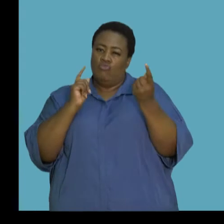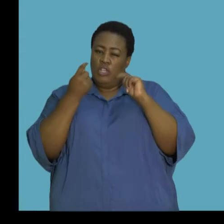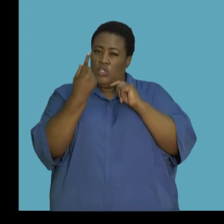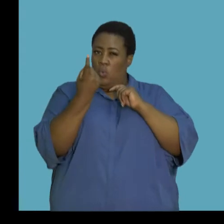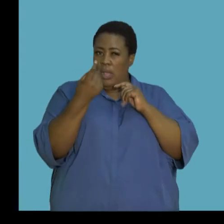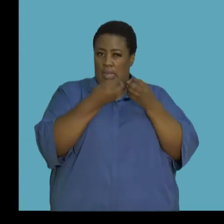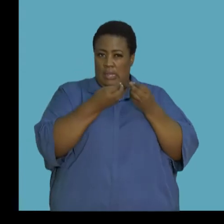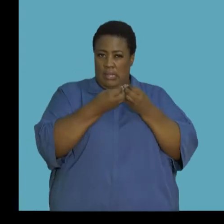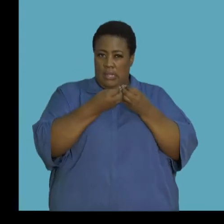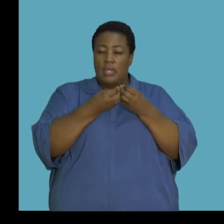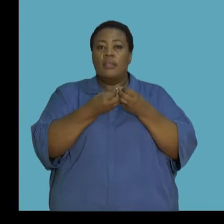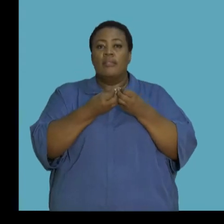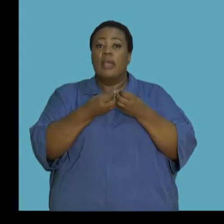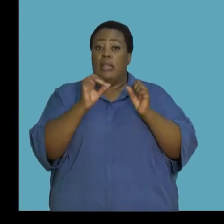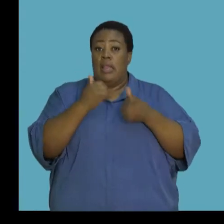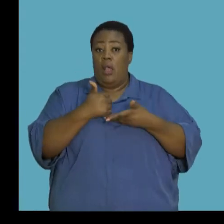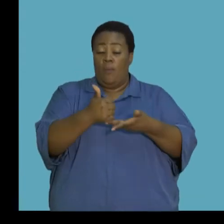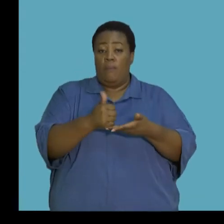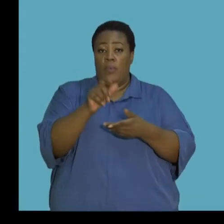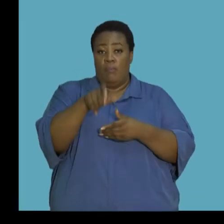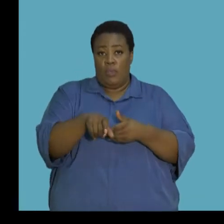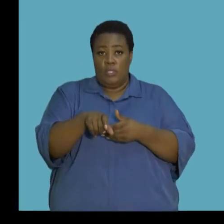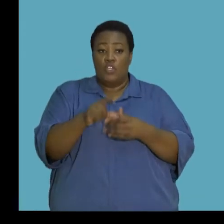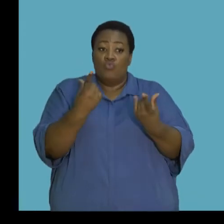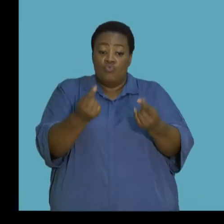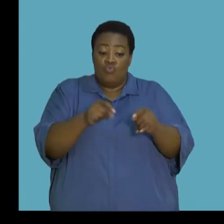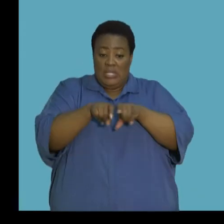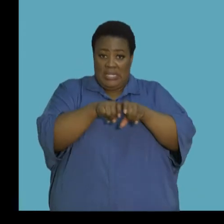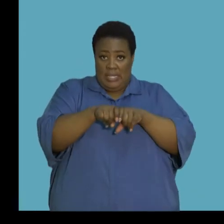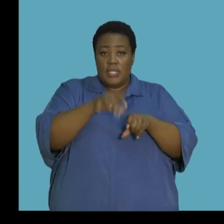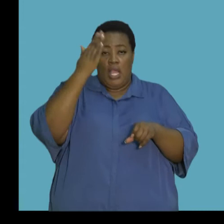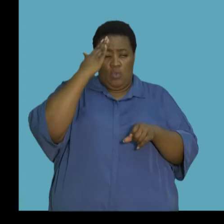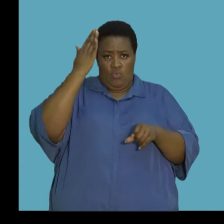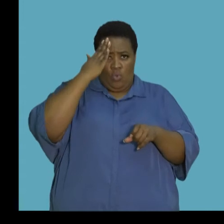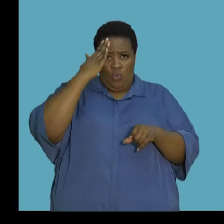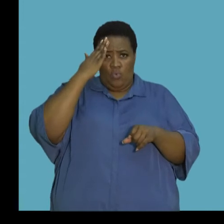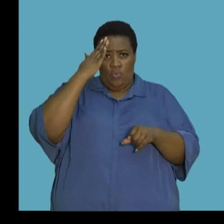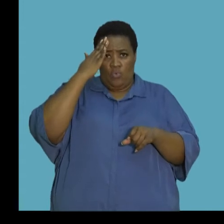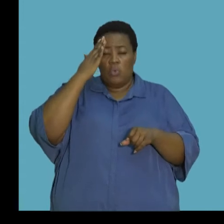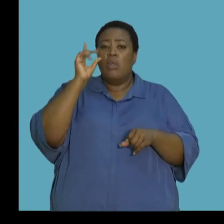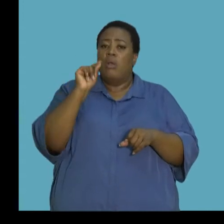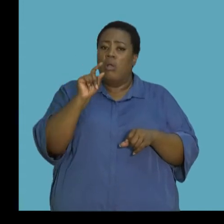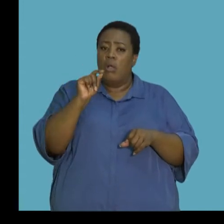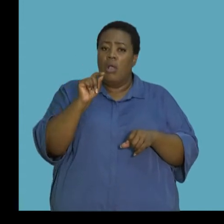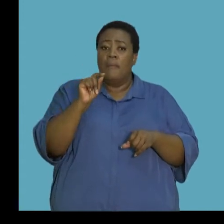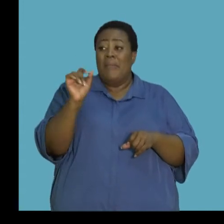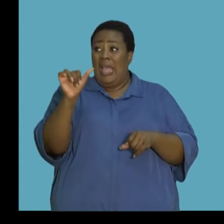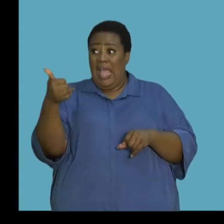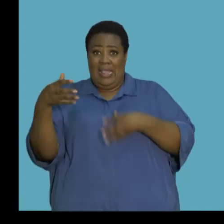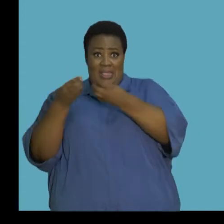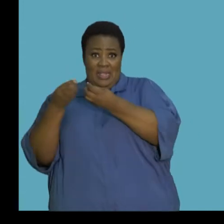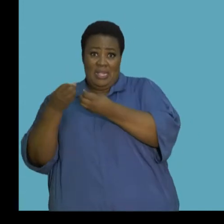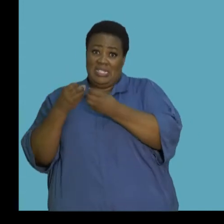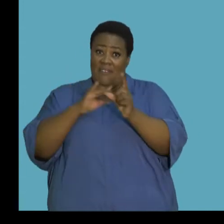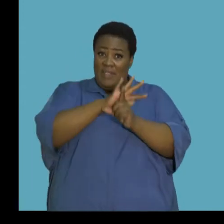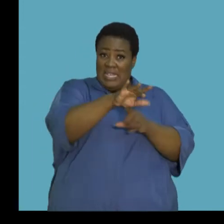changing one variable allows the person conducting the test to know that no other variable has affected the